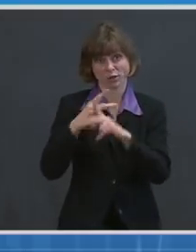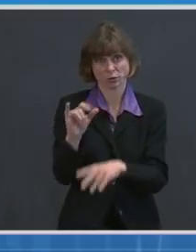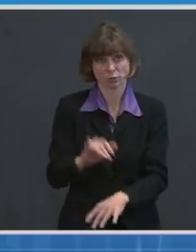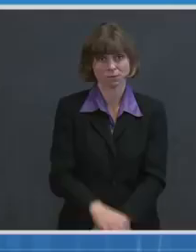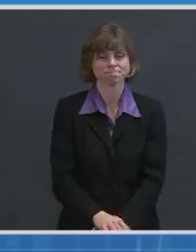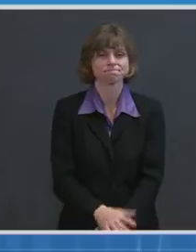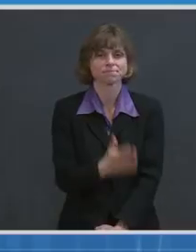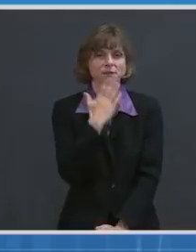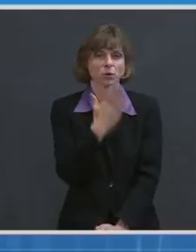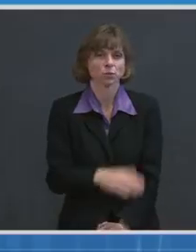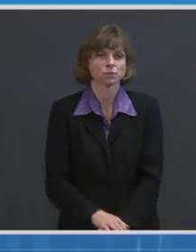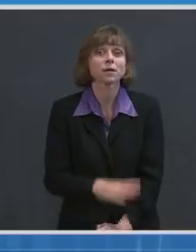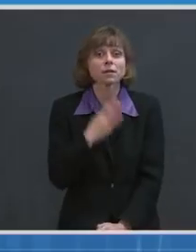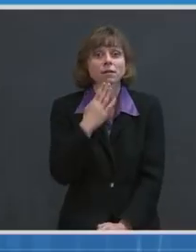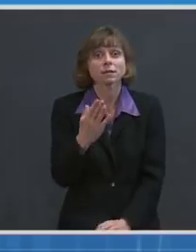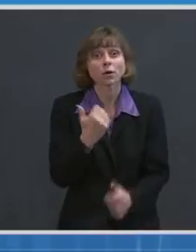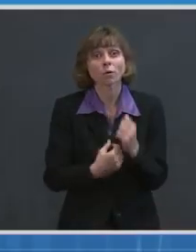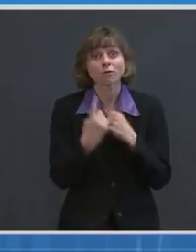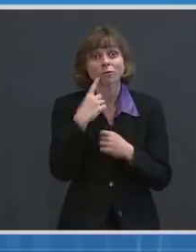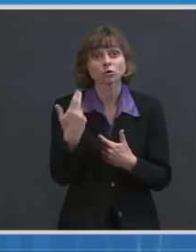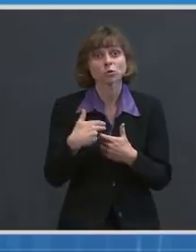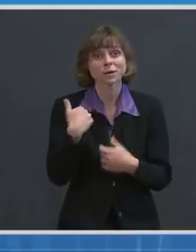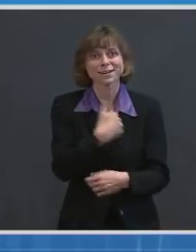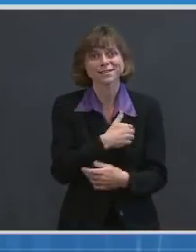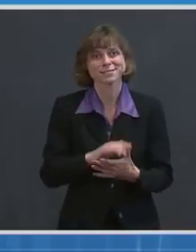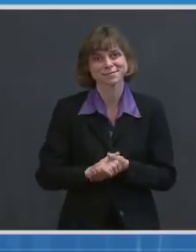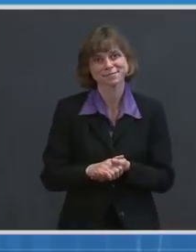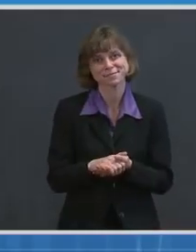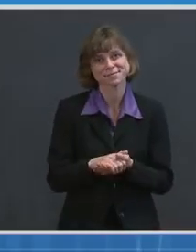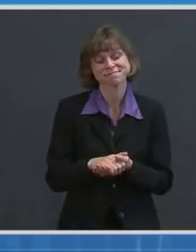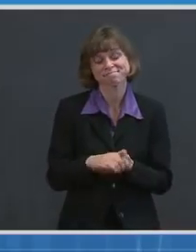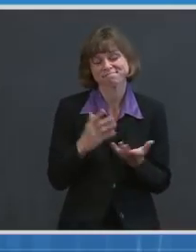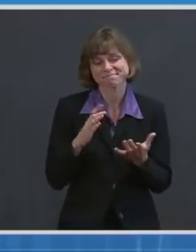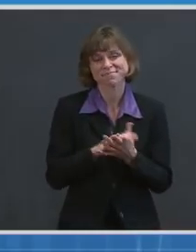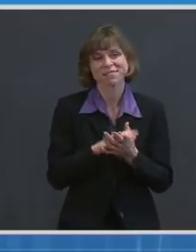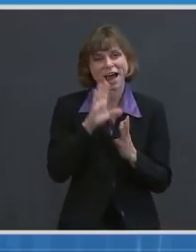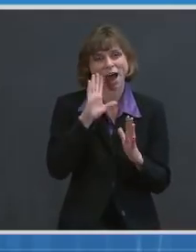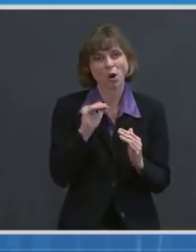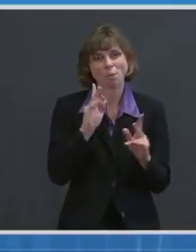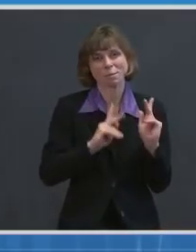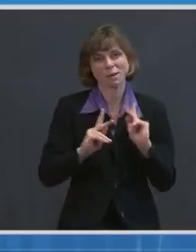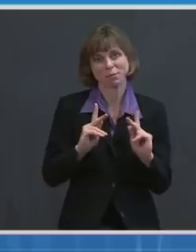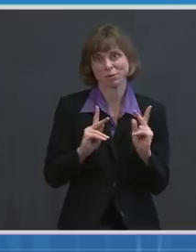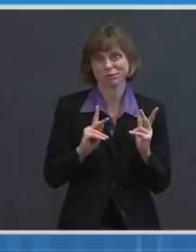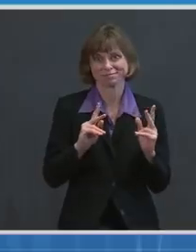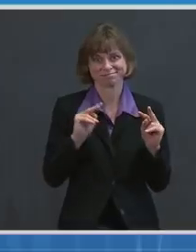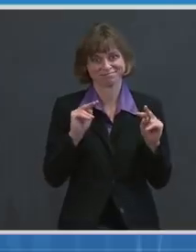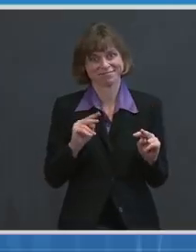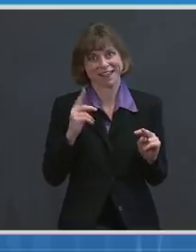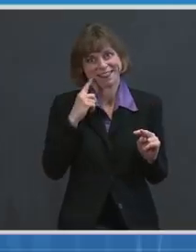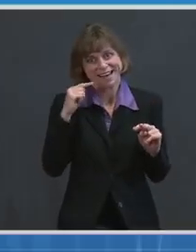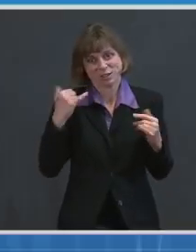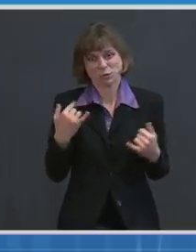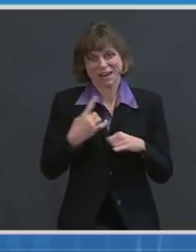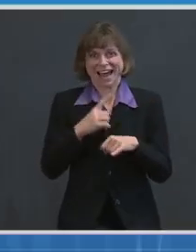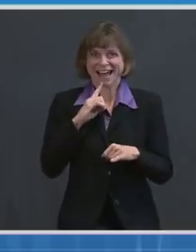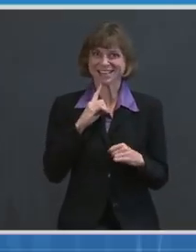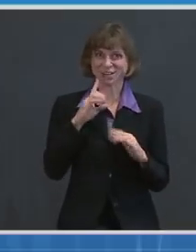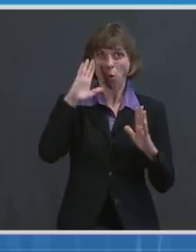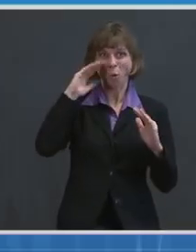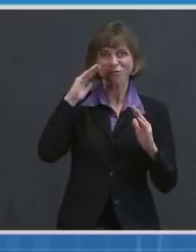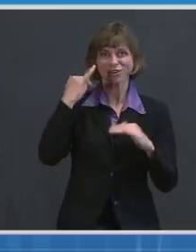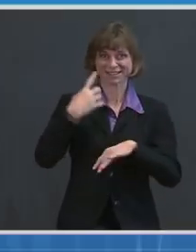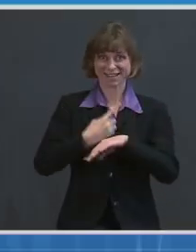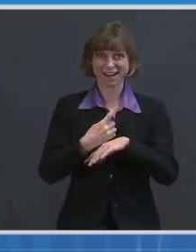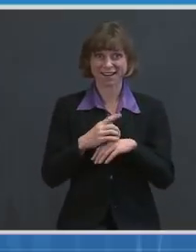Thank you. Thank you all for joining. I hope people view this as a hopeful day in the next